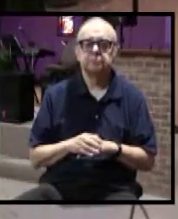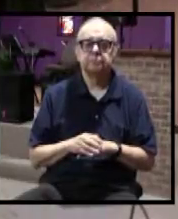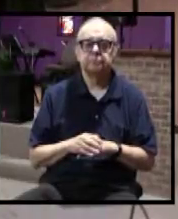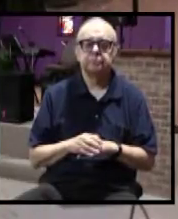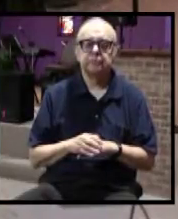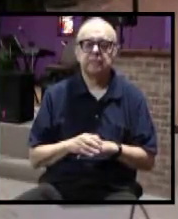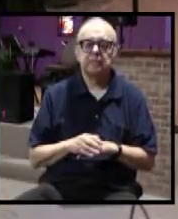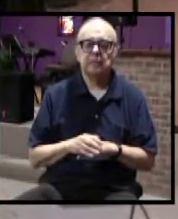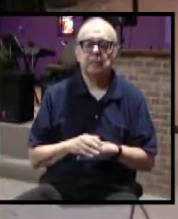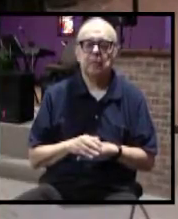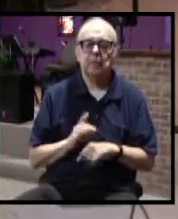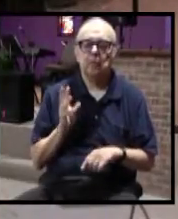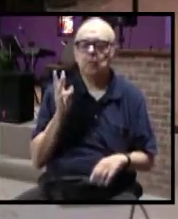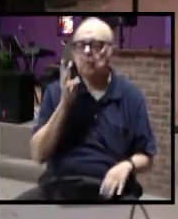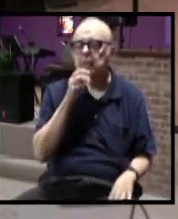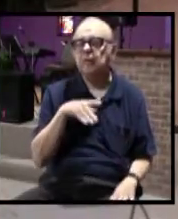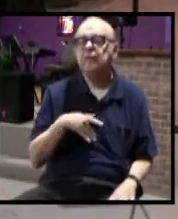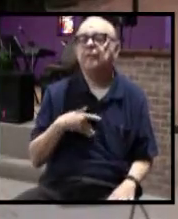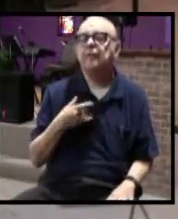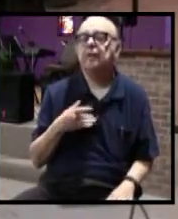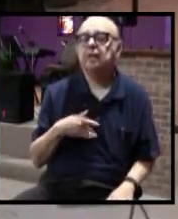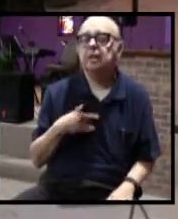and strange.